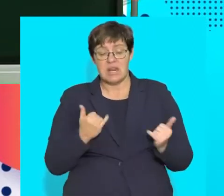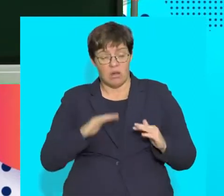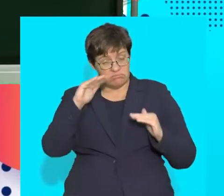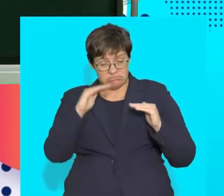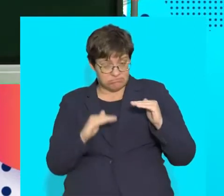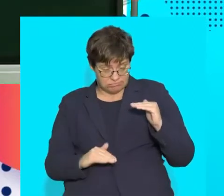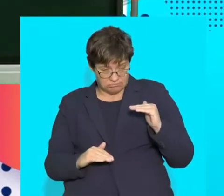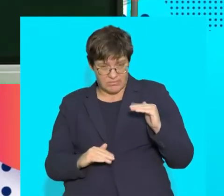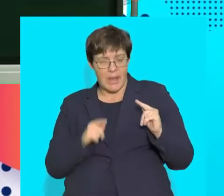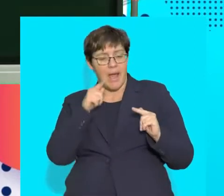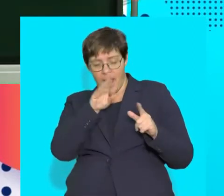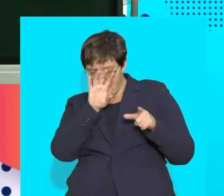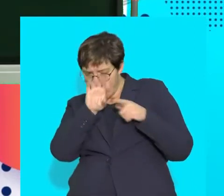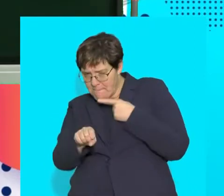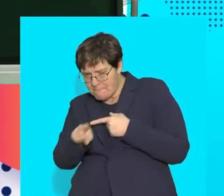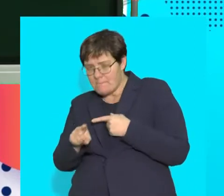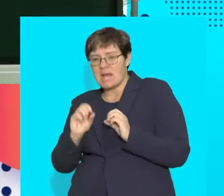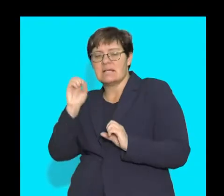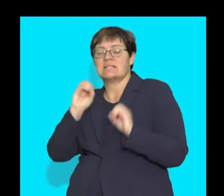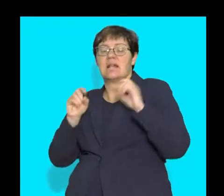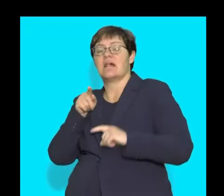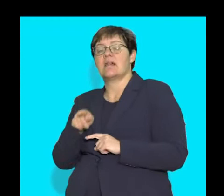cellular respiration. That decrease is